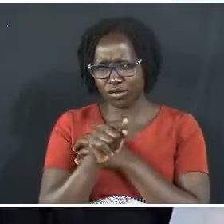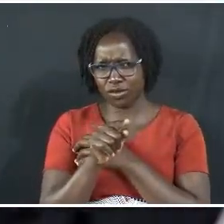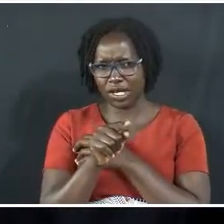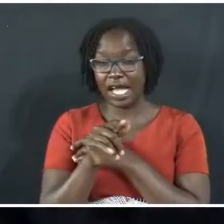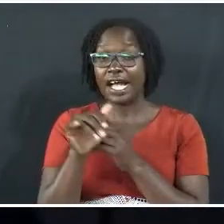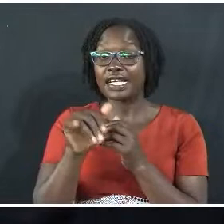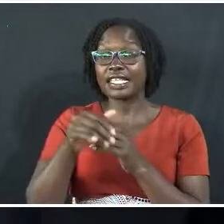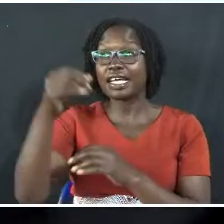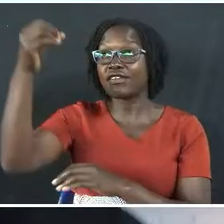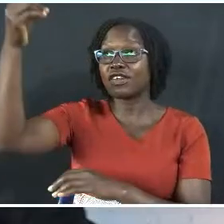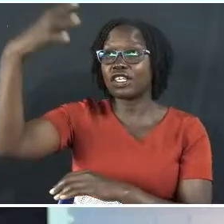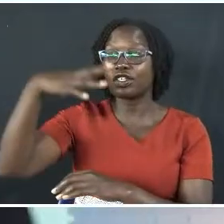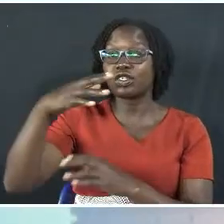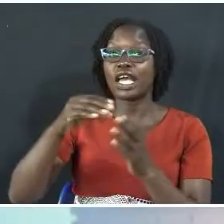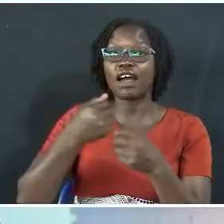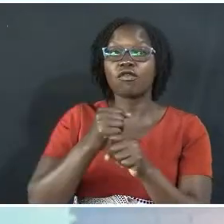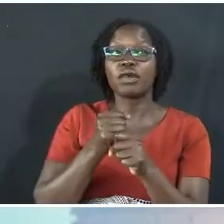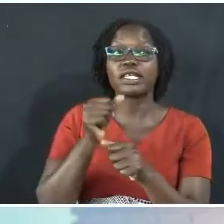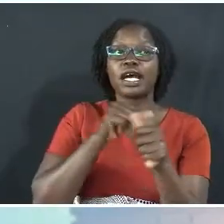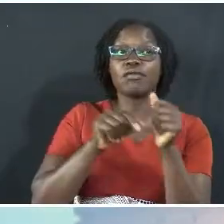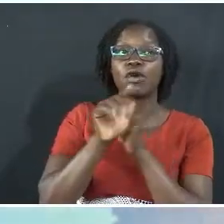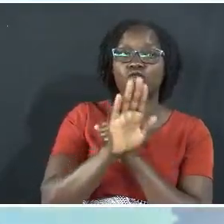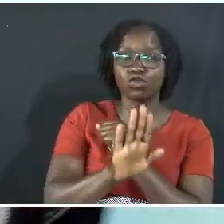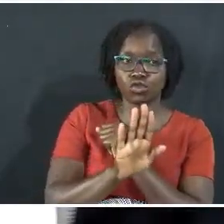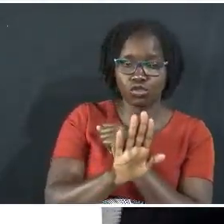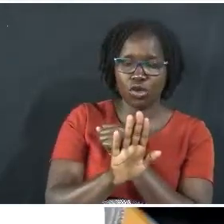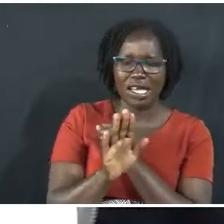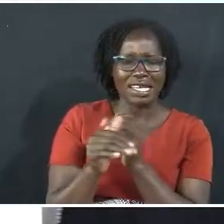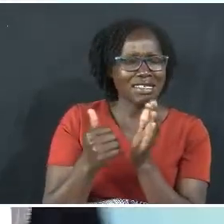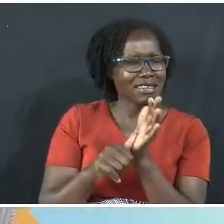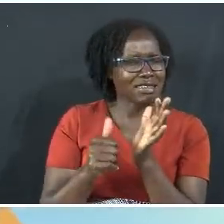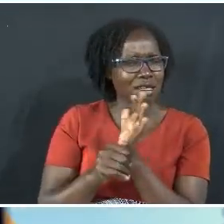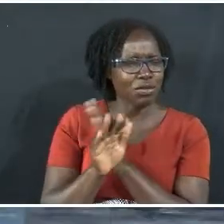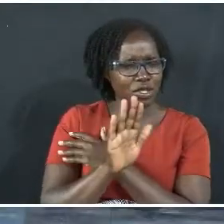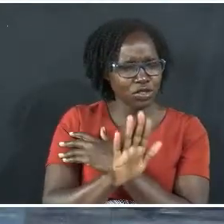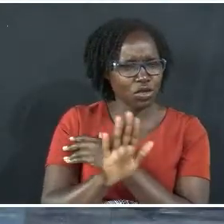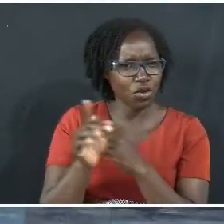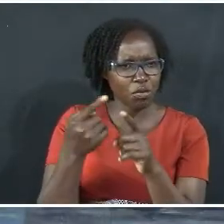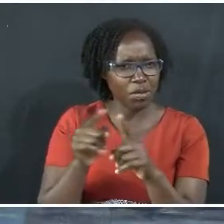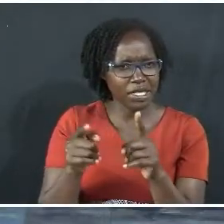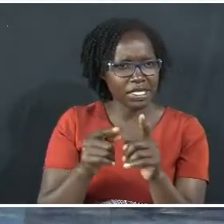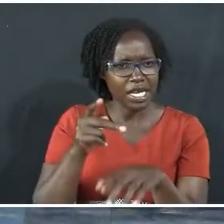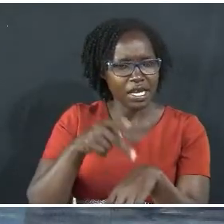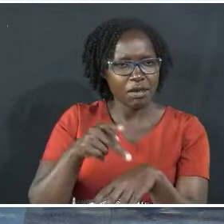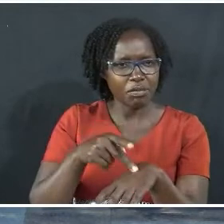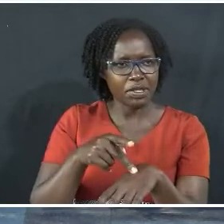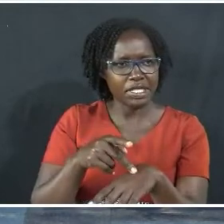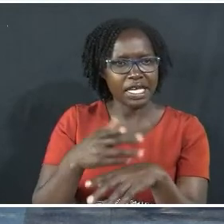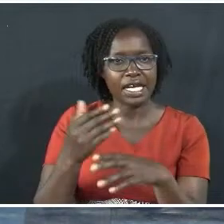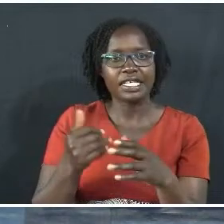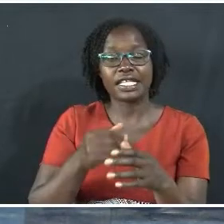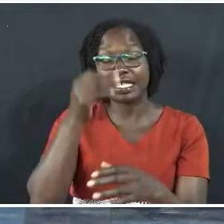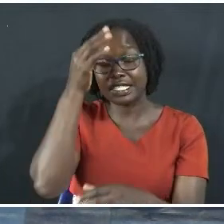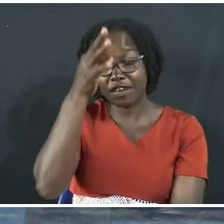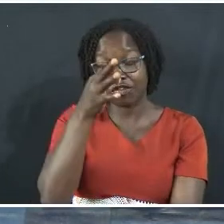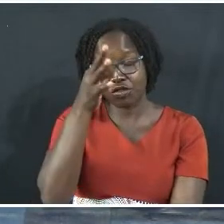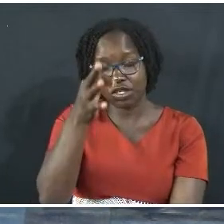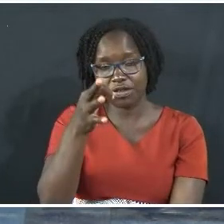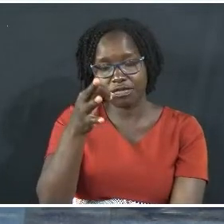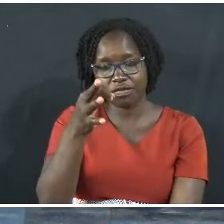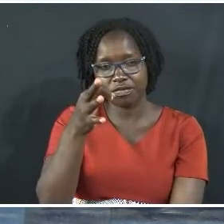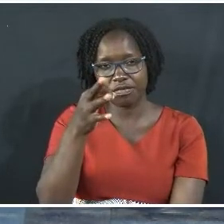The revelation I have made about you is troubling you. But Peter, there is a future.